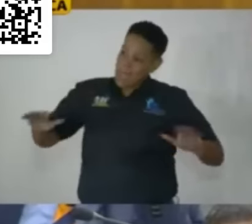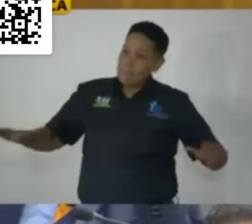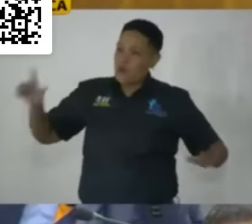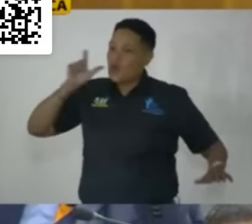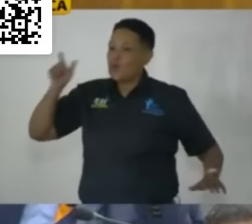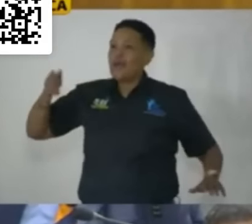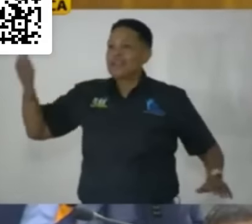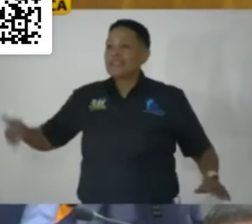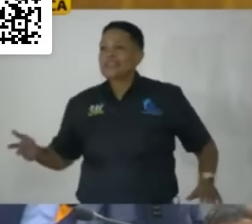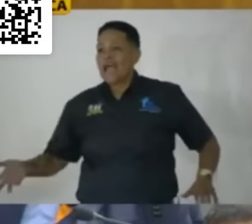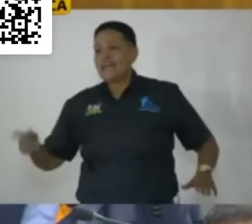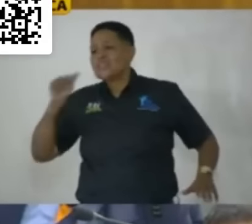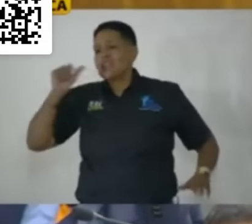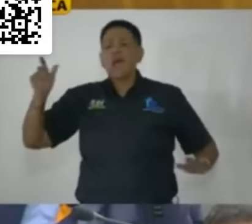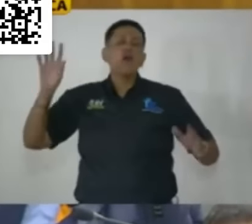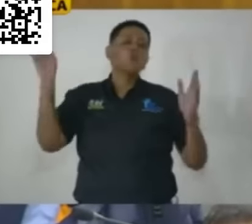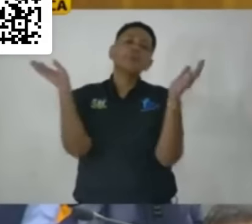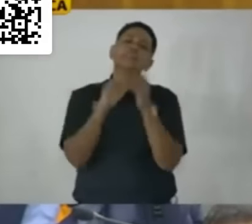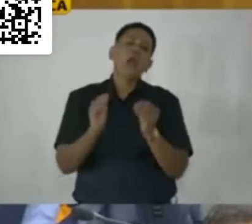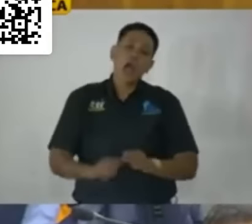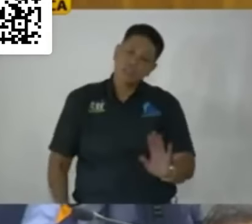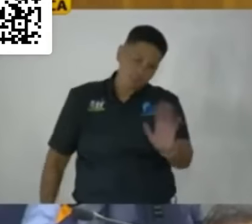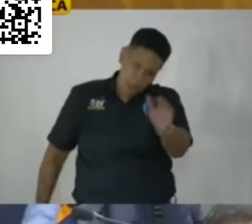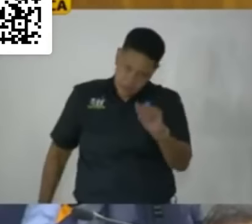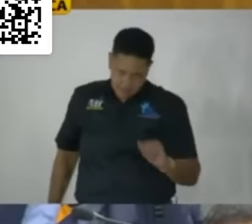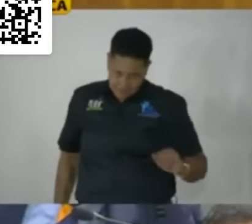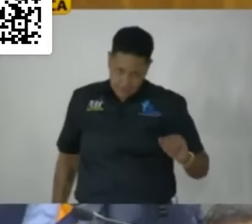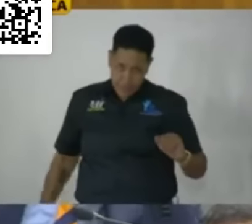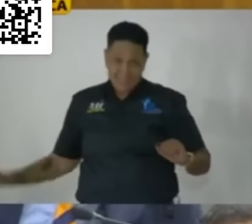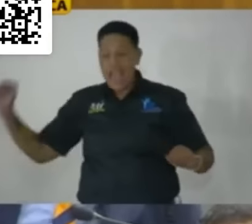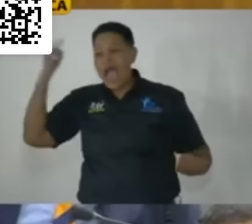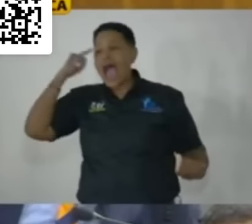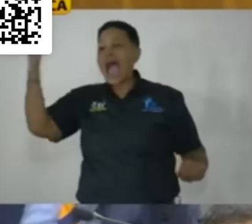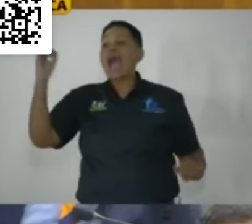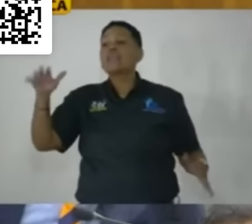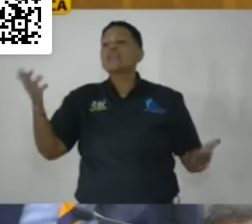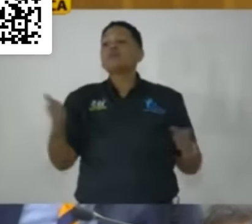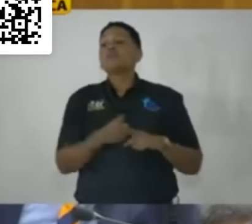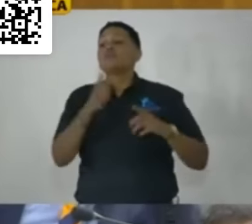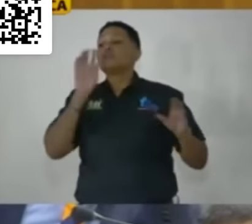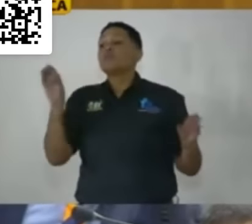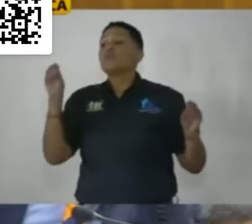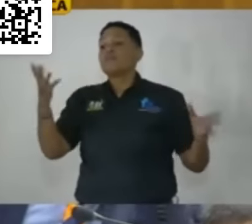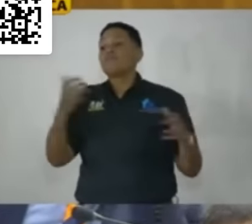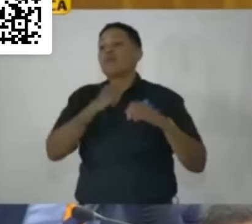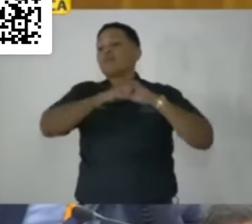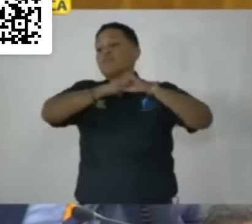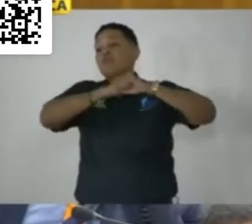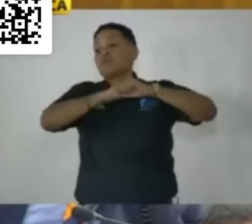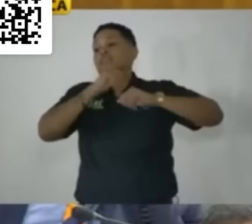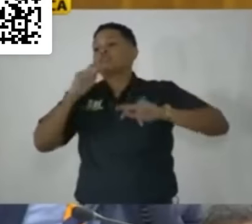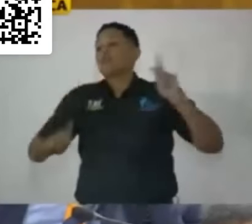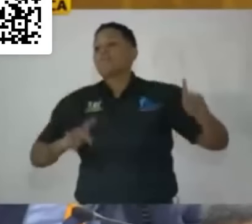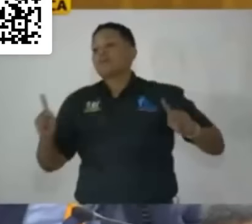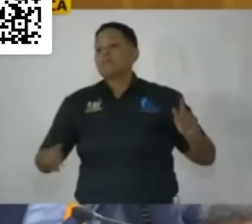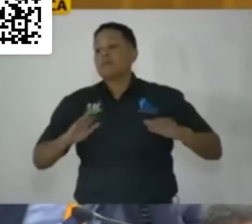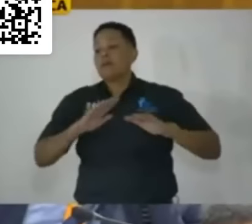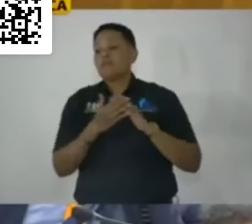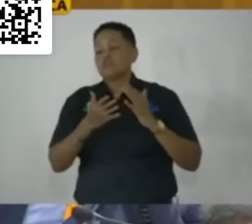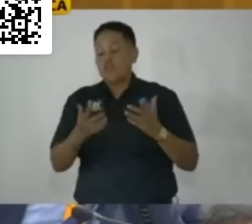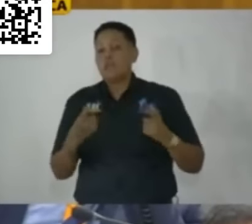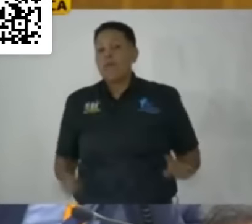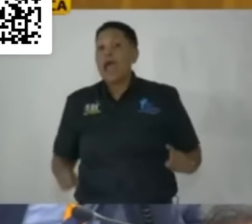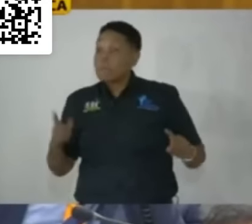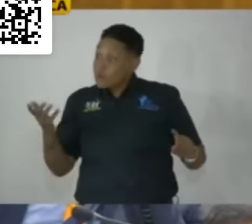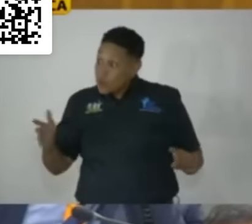this side. That's not what we're talking about. The idea, though, is to provide protection to the people of Jamaica